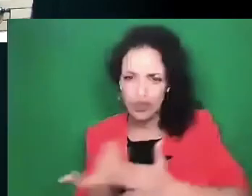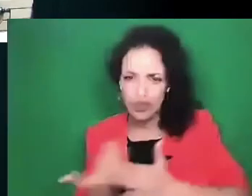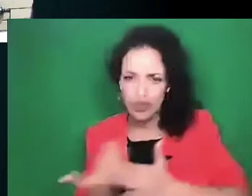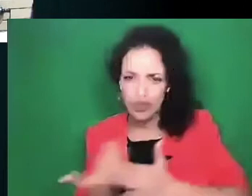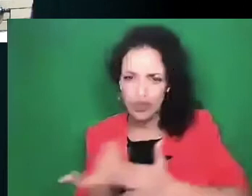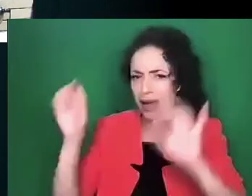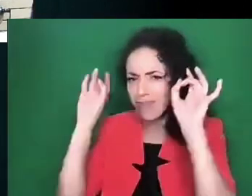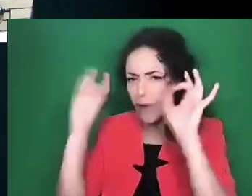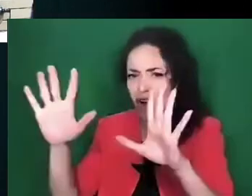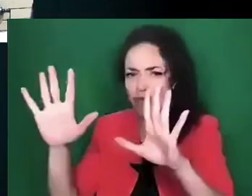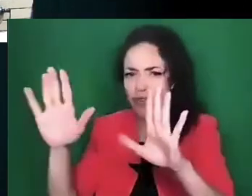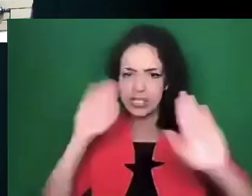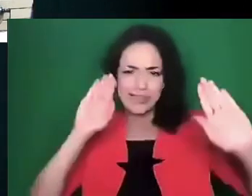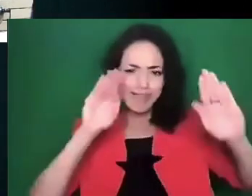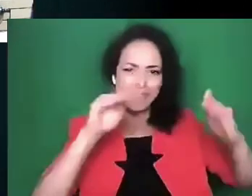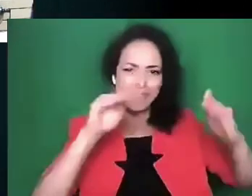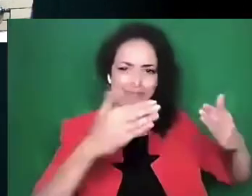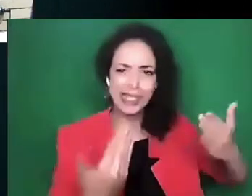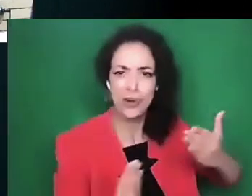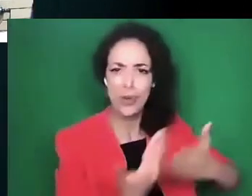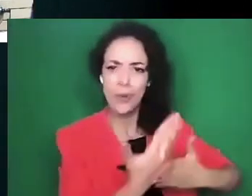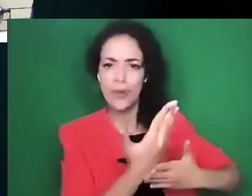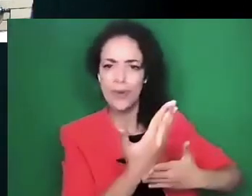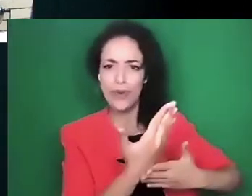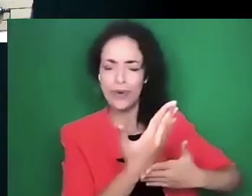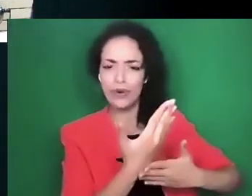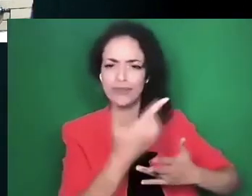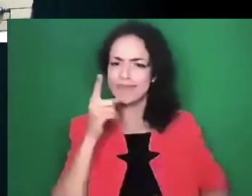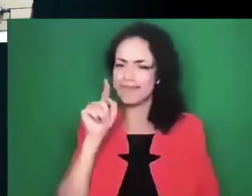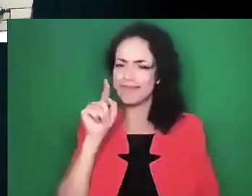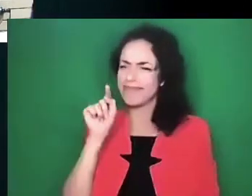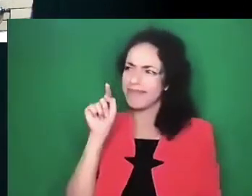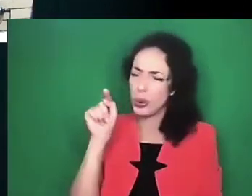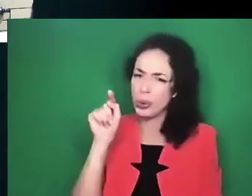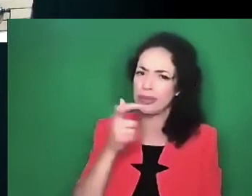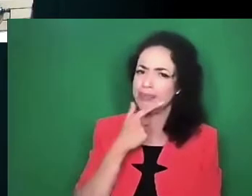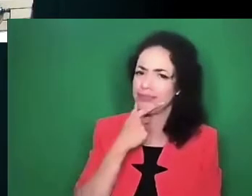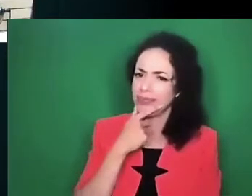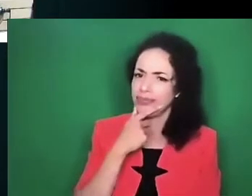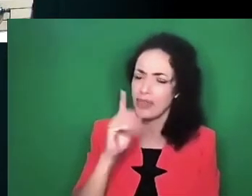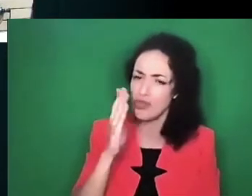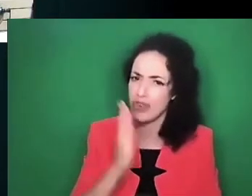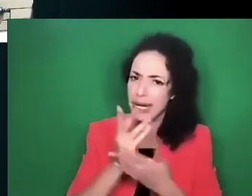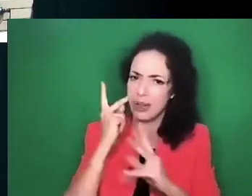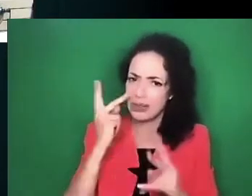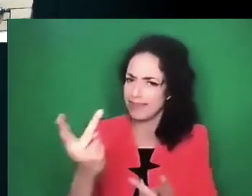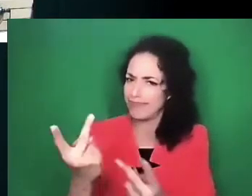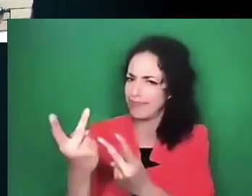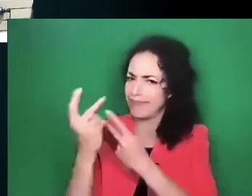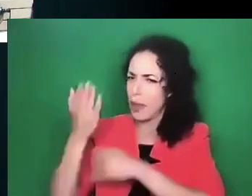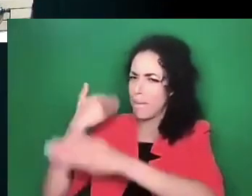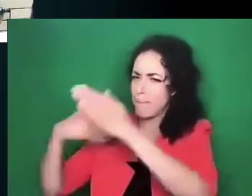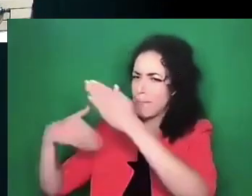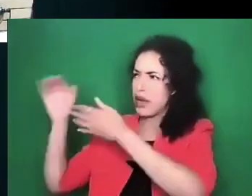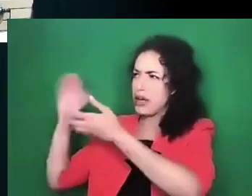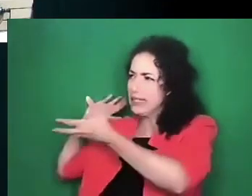how much your involvement with the revival and reinvention of Iraqi culture, how